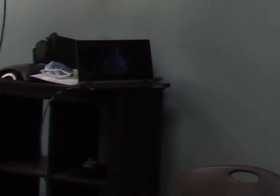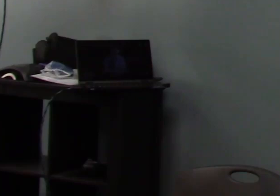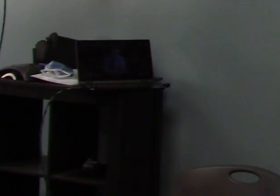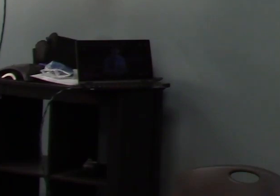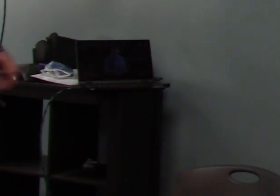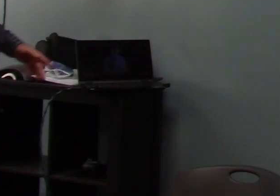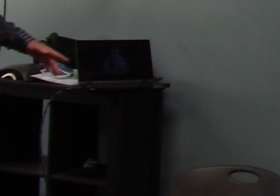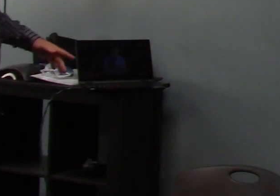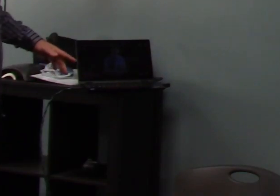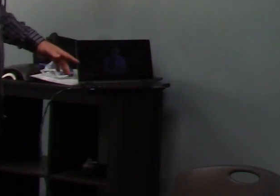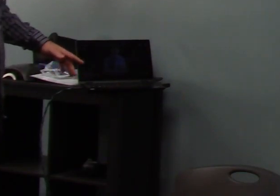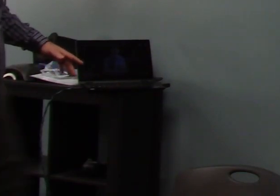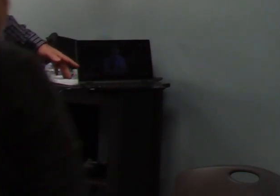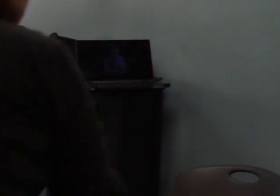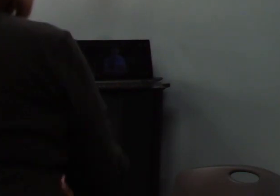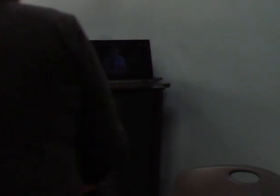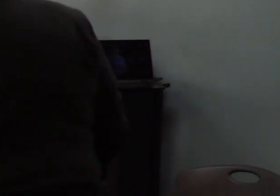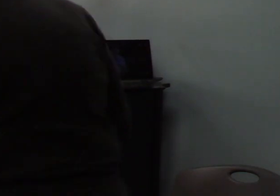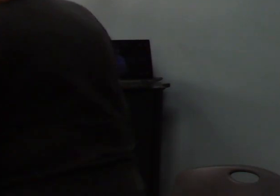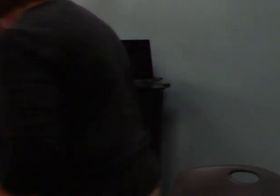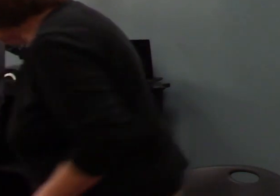So,